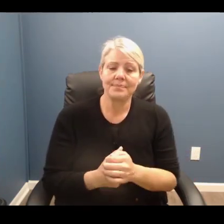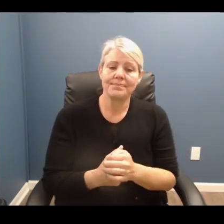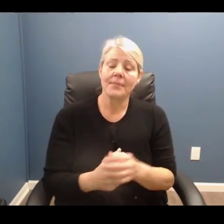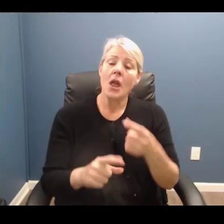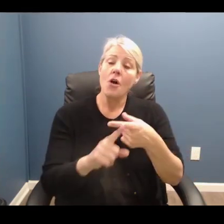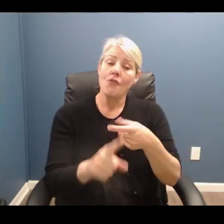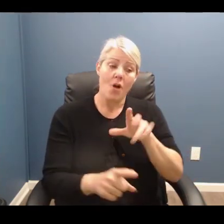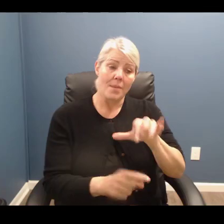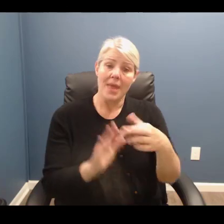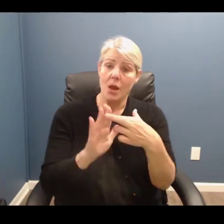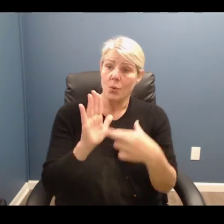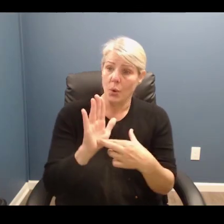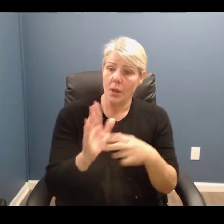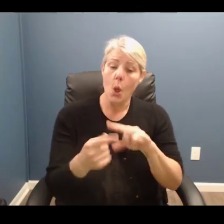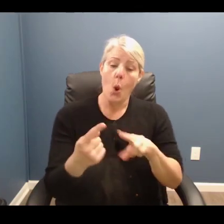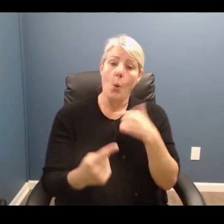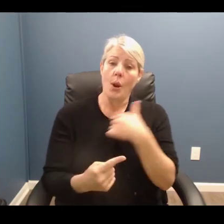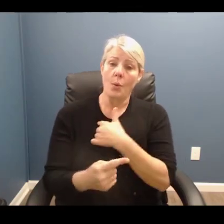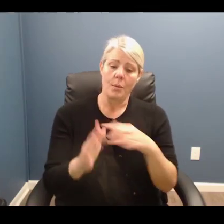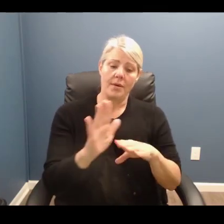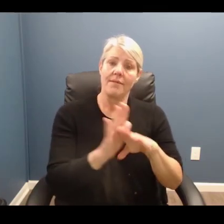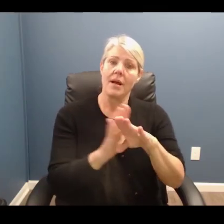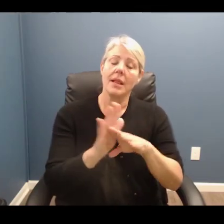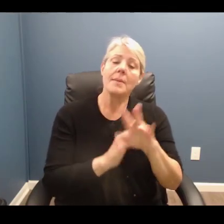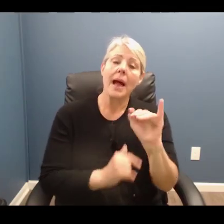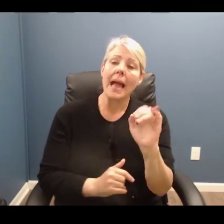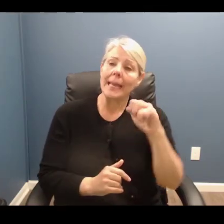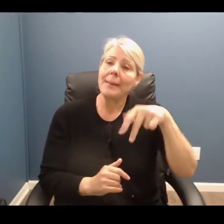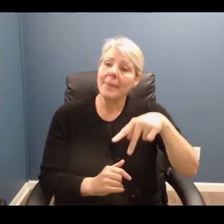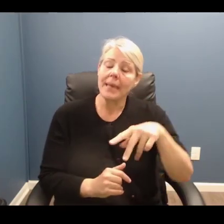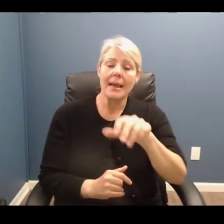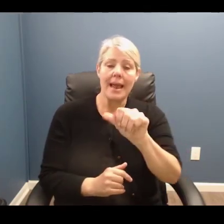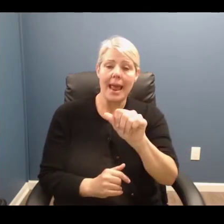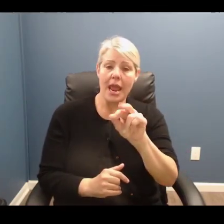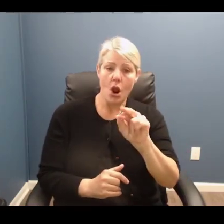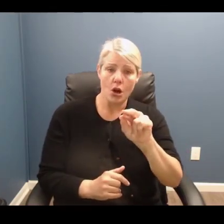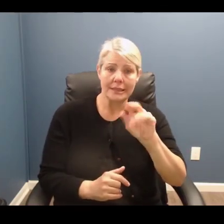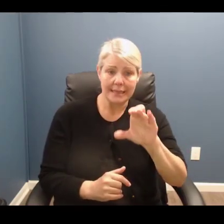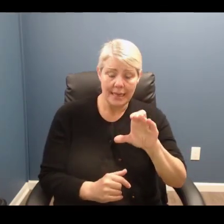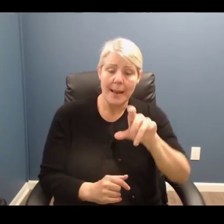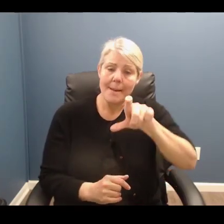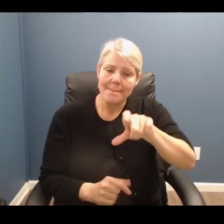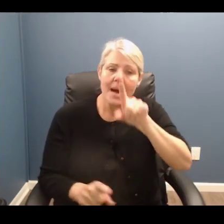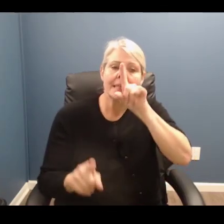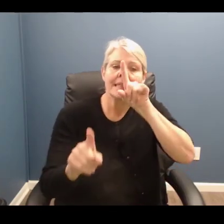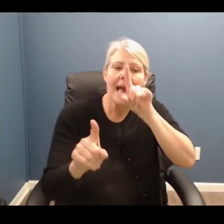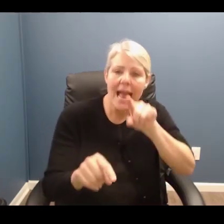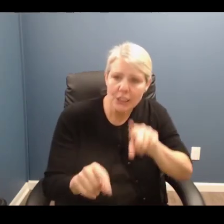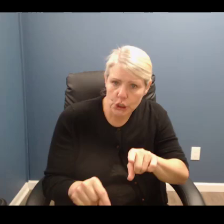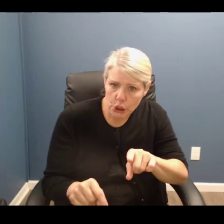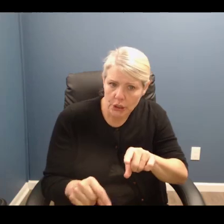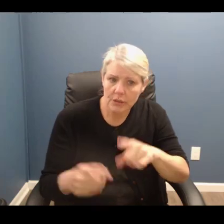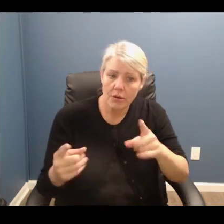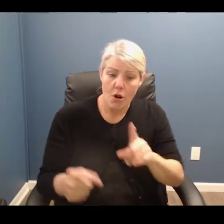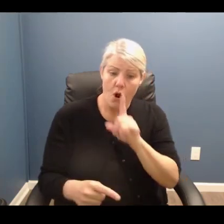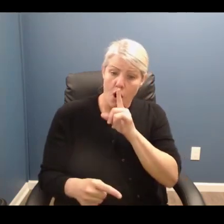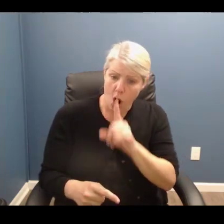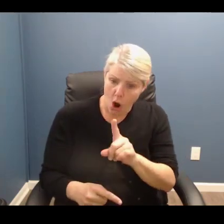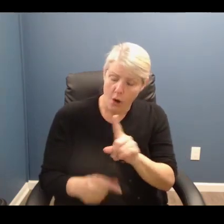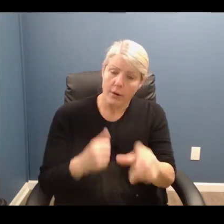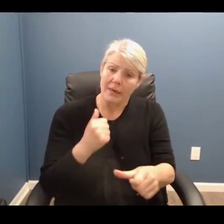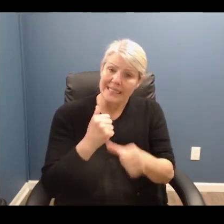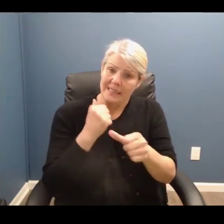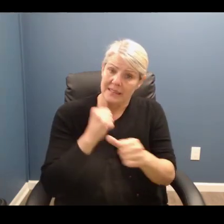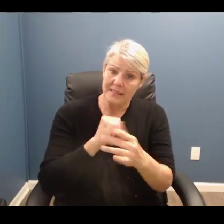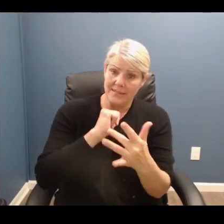From this regulation, when we develop an IEP, the ARC must answer, are assistive technology devices